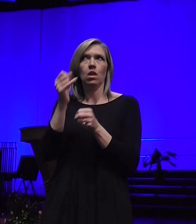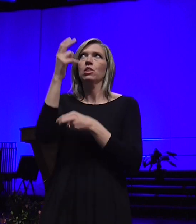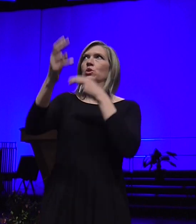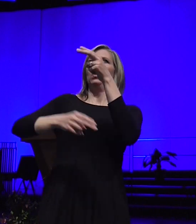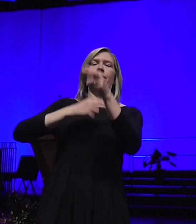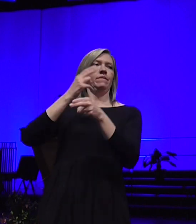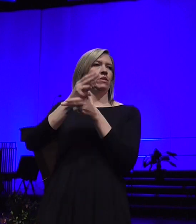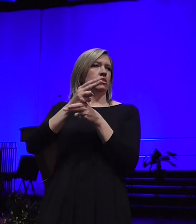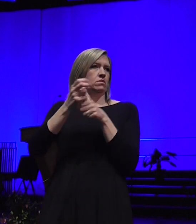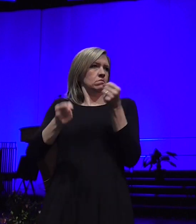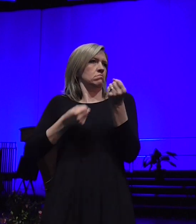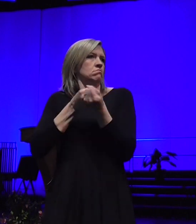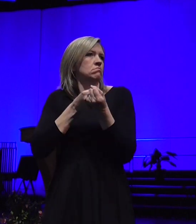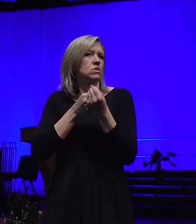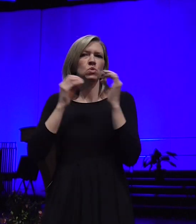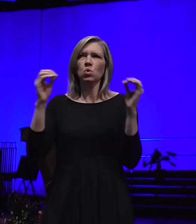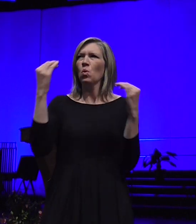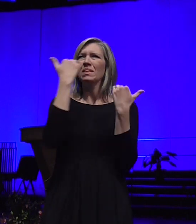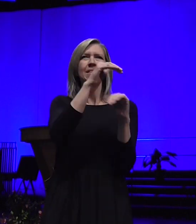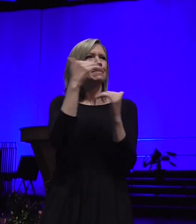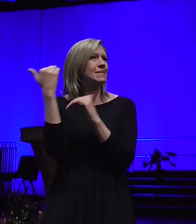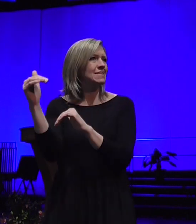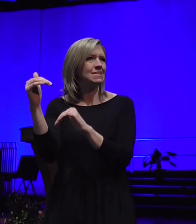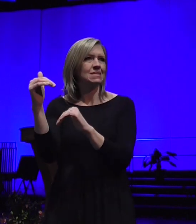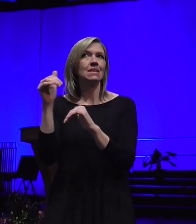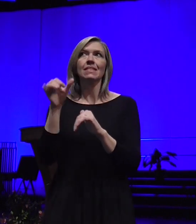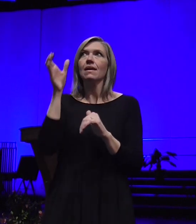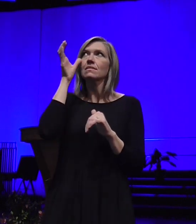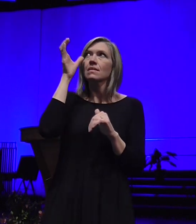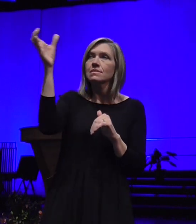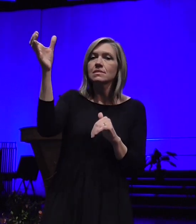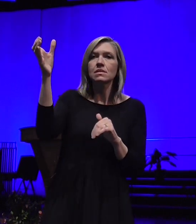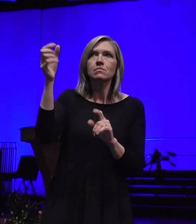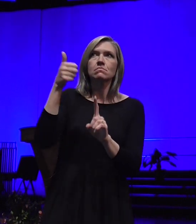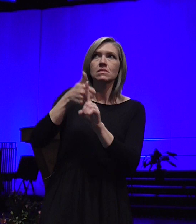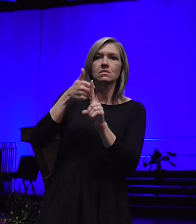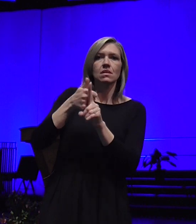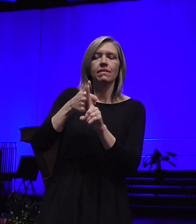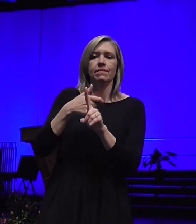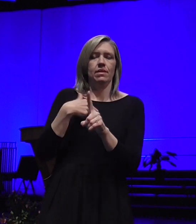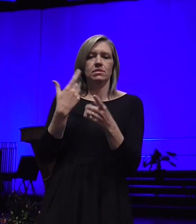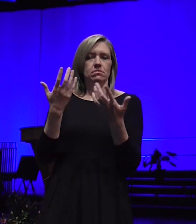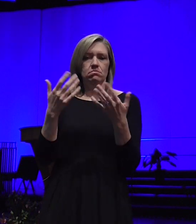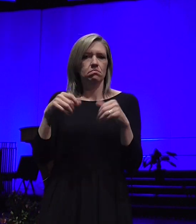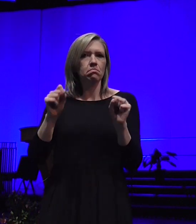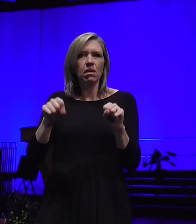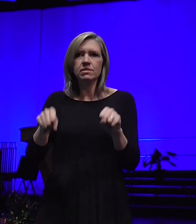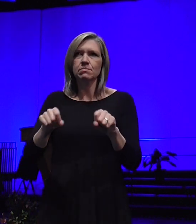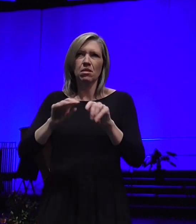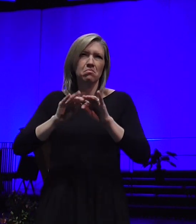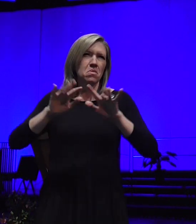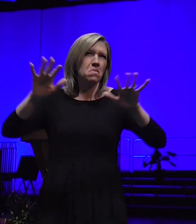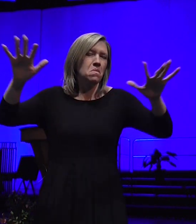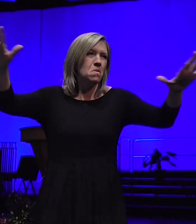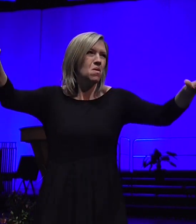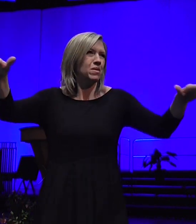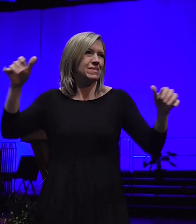has no limits. In this concept alone lies the possibility of eternal and endless expansion.